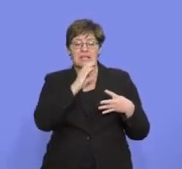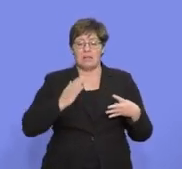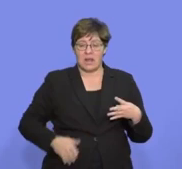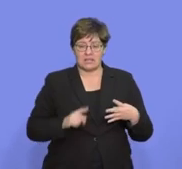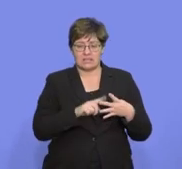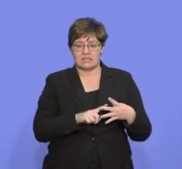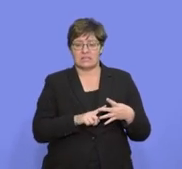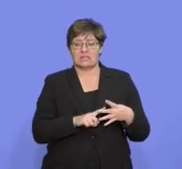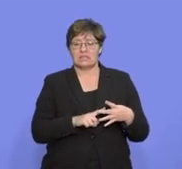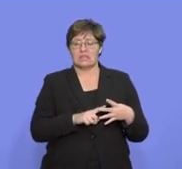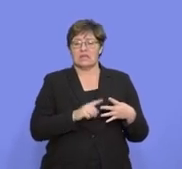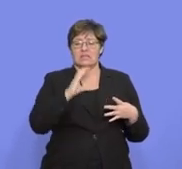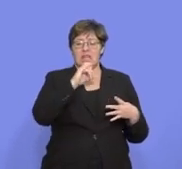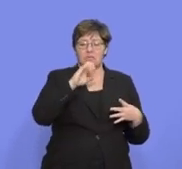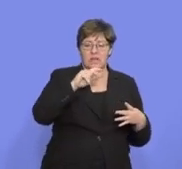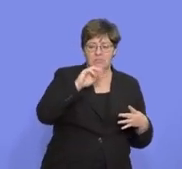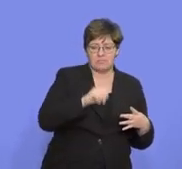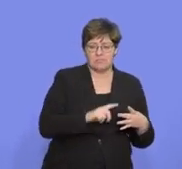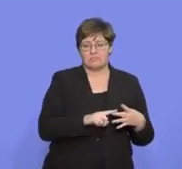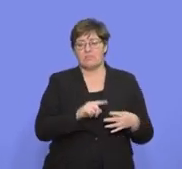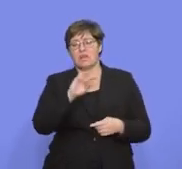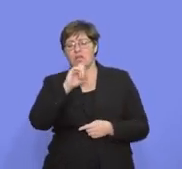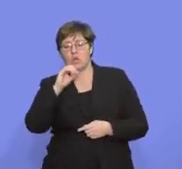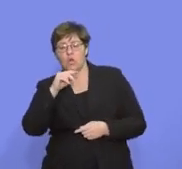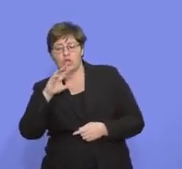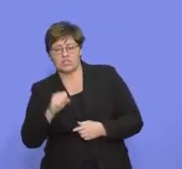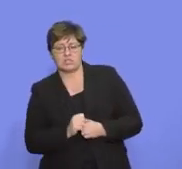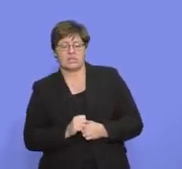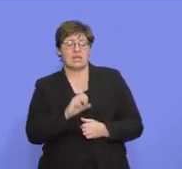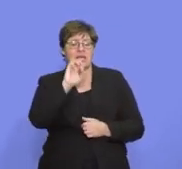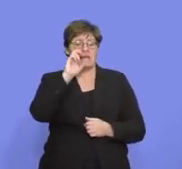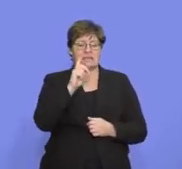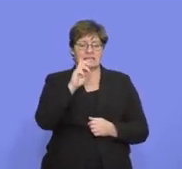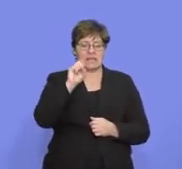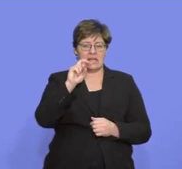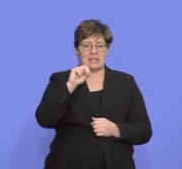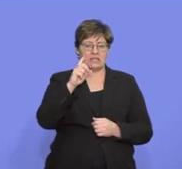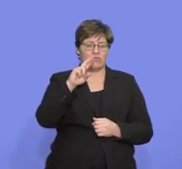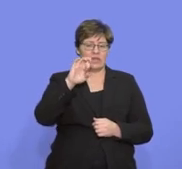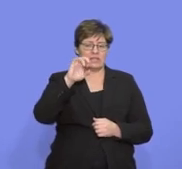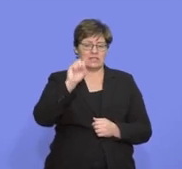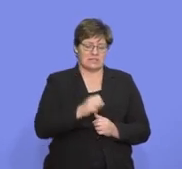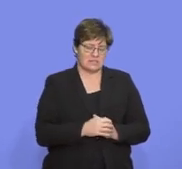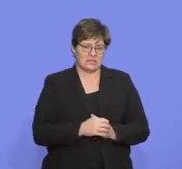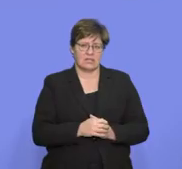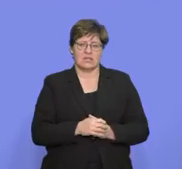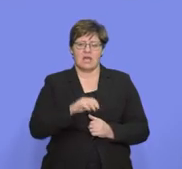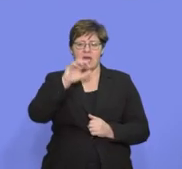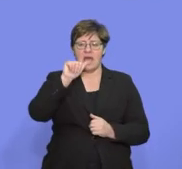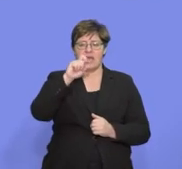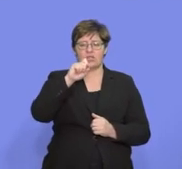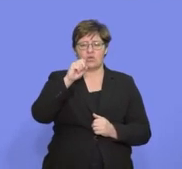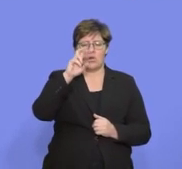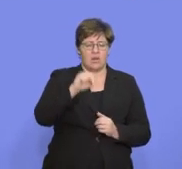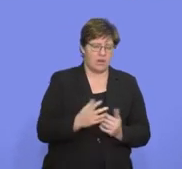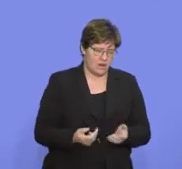body, cytoplasm, nucleus, dendrite, axon, myelin sheath. These are the only ones. I